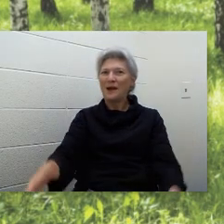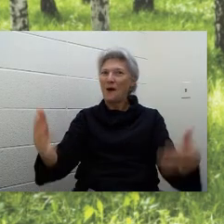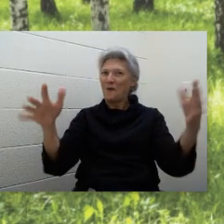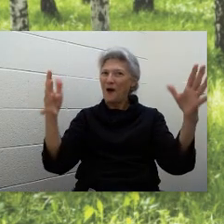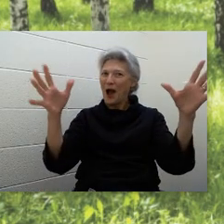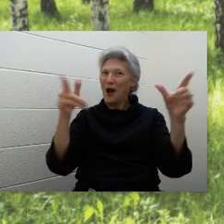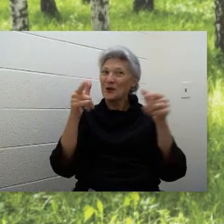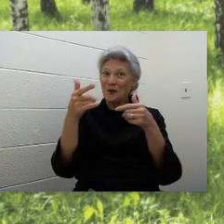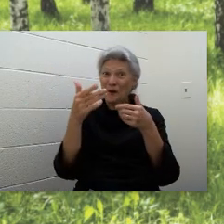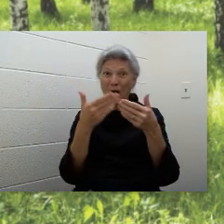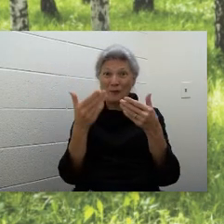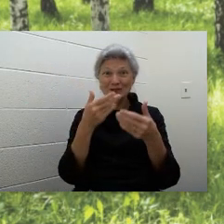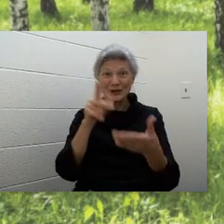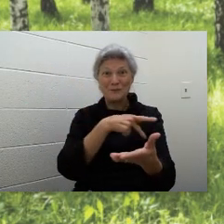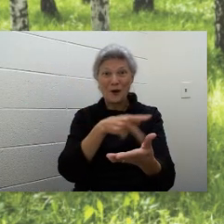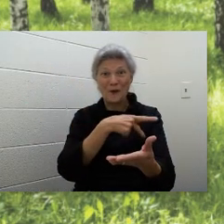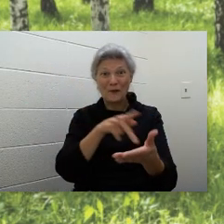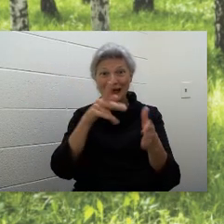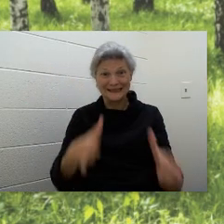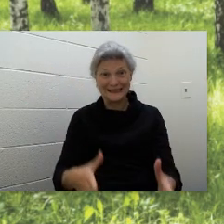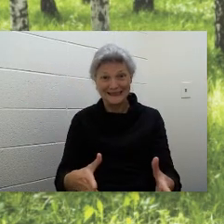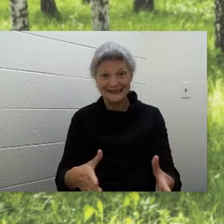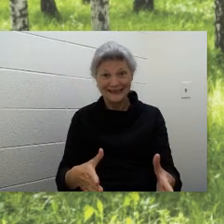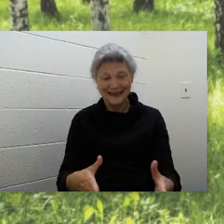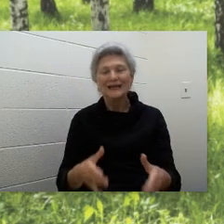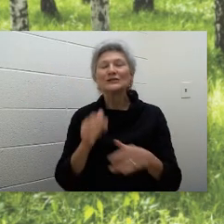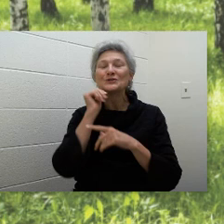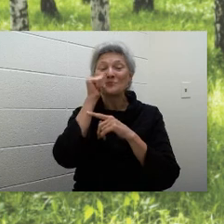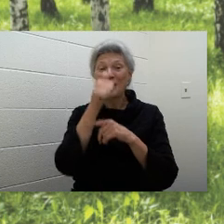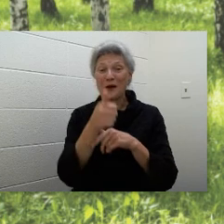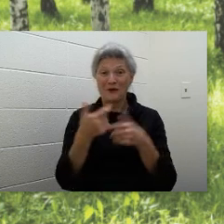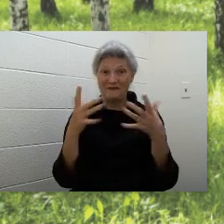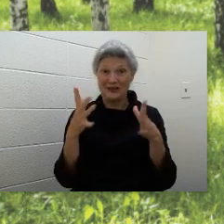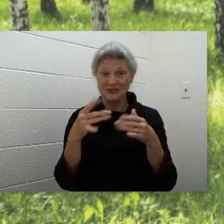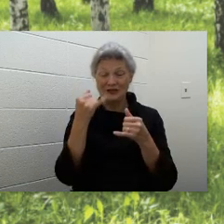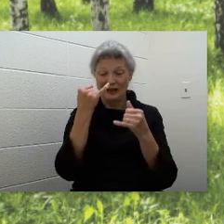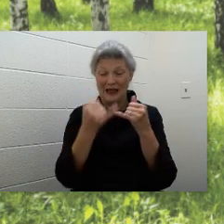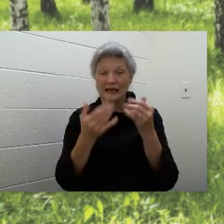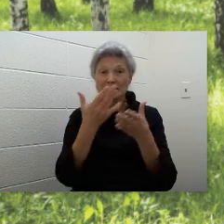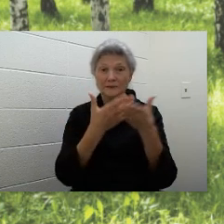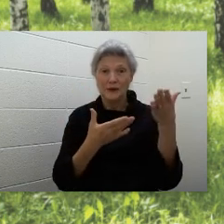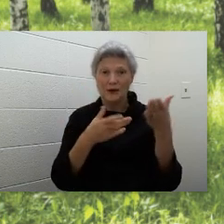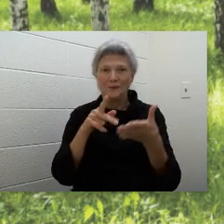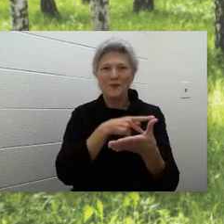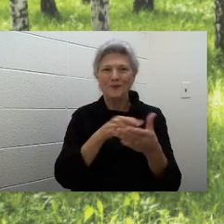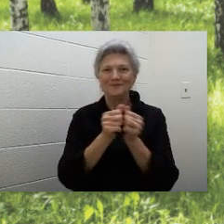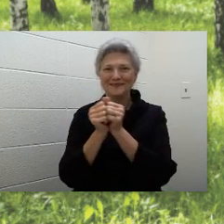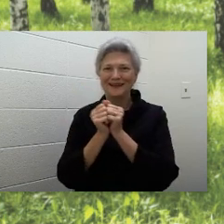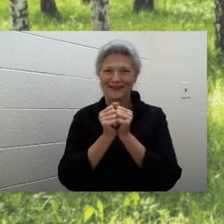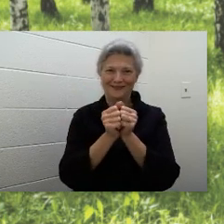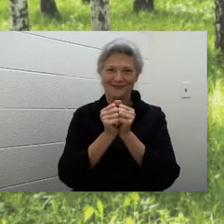You are practically a poet. Tomorrow we will finish the last half of our poem together.